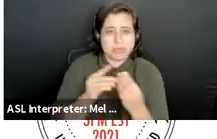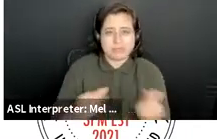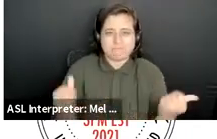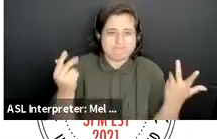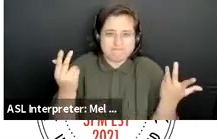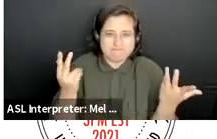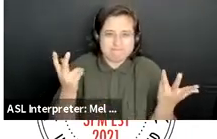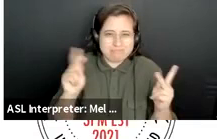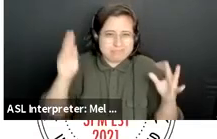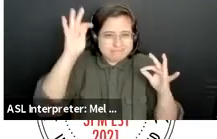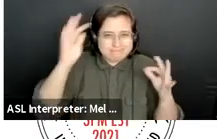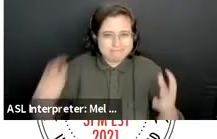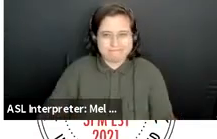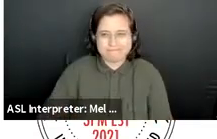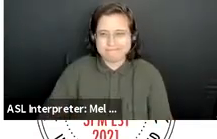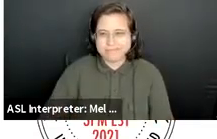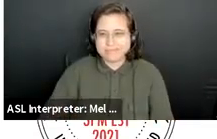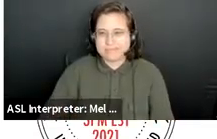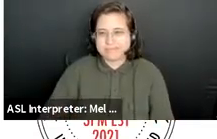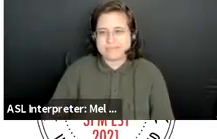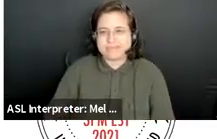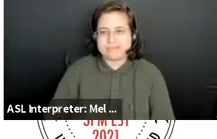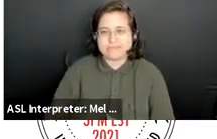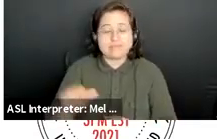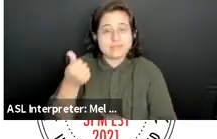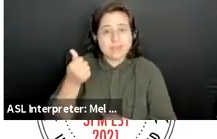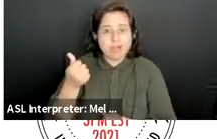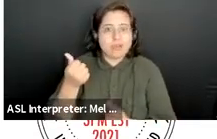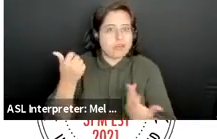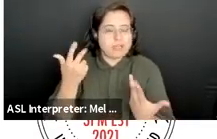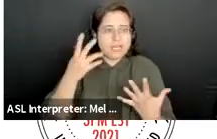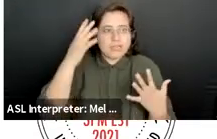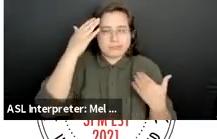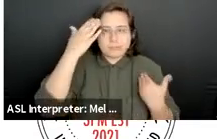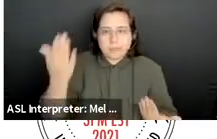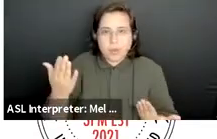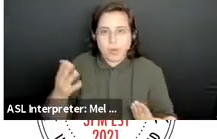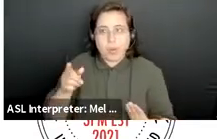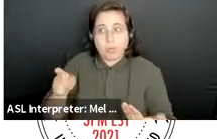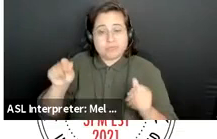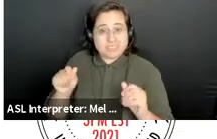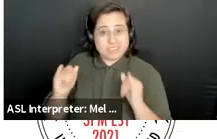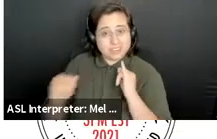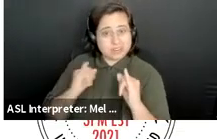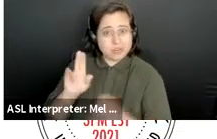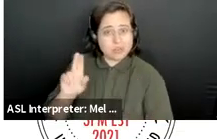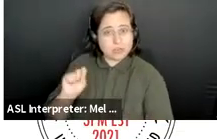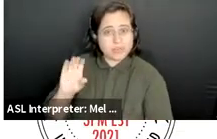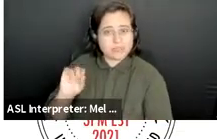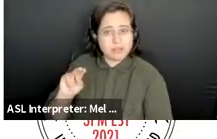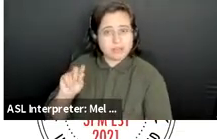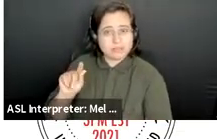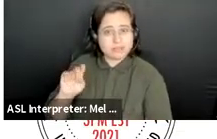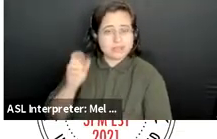The third big unknown right now is, will artists be able to get interviews at US consulates? Even if the national interest exception is removed, embassies are currently working